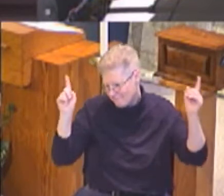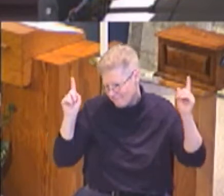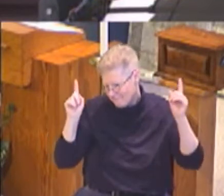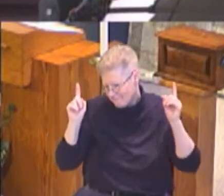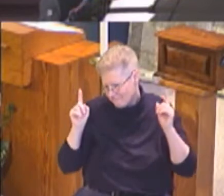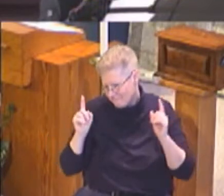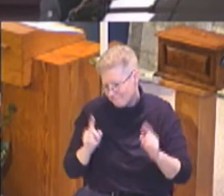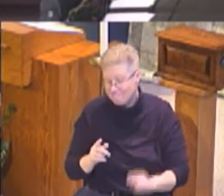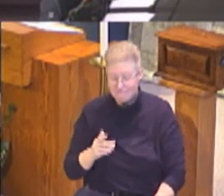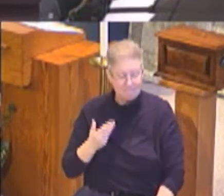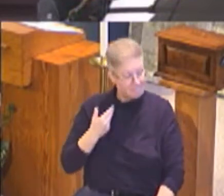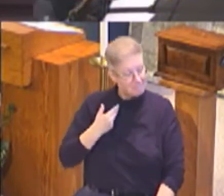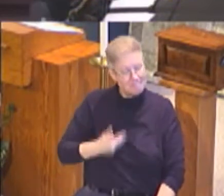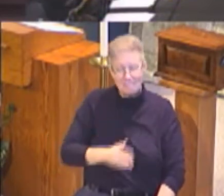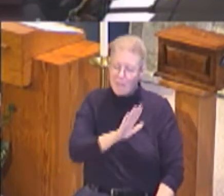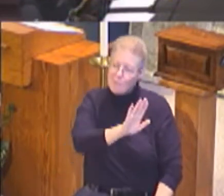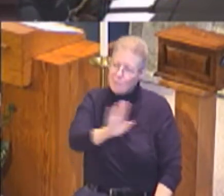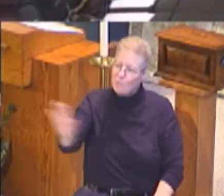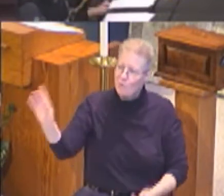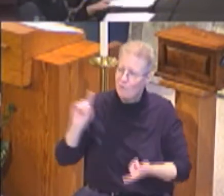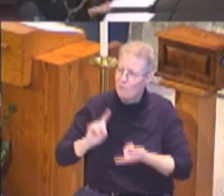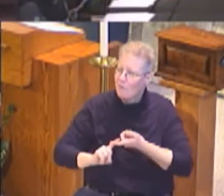I am your friend.